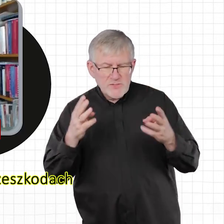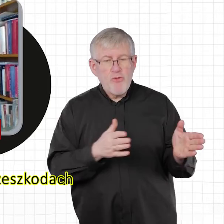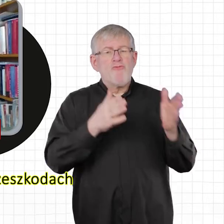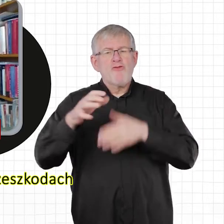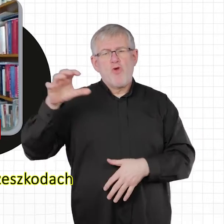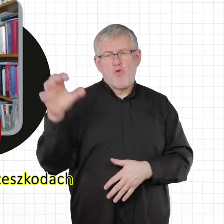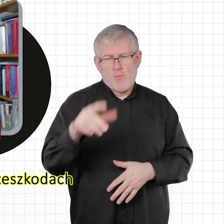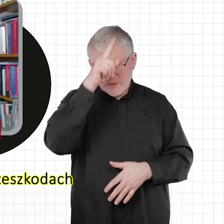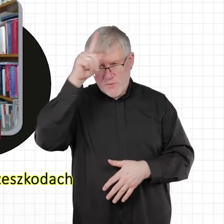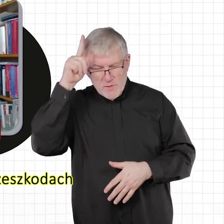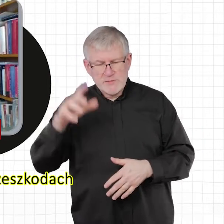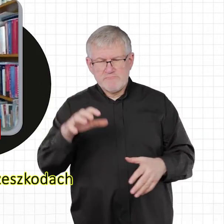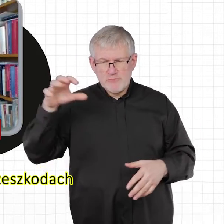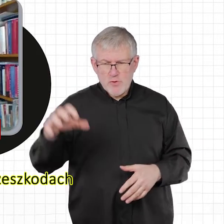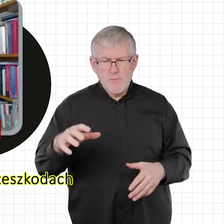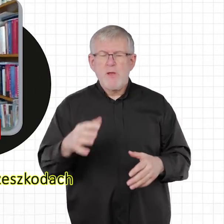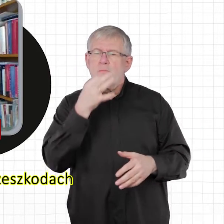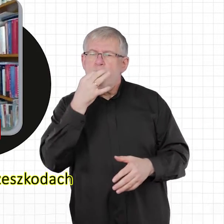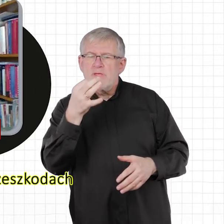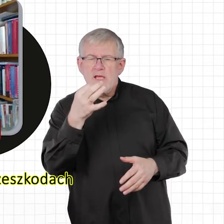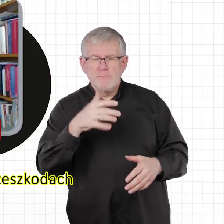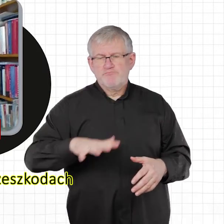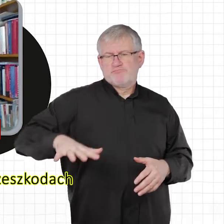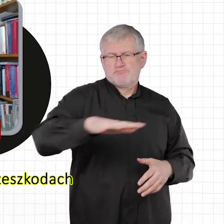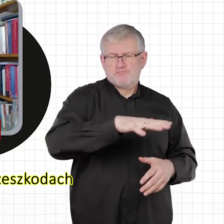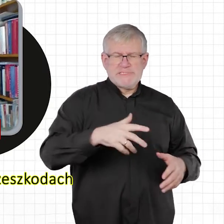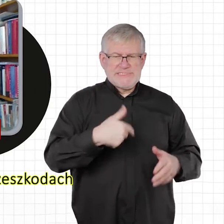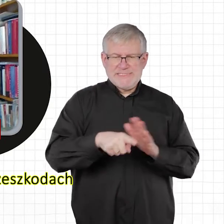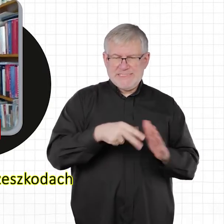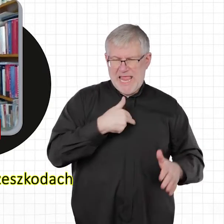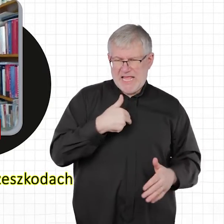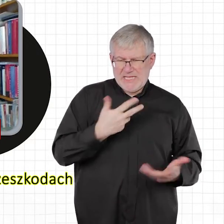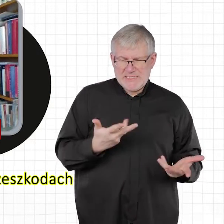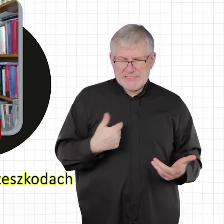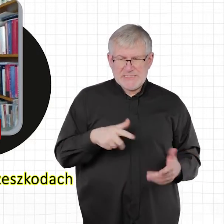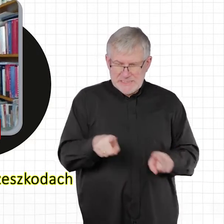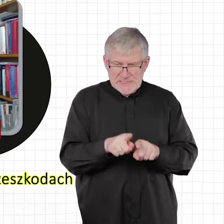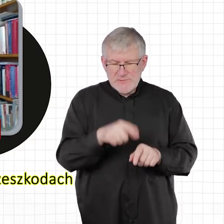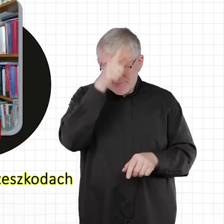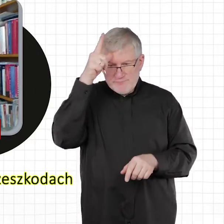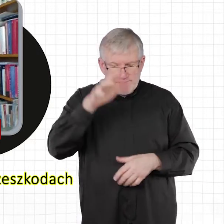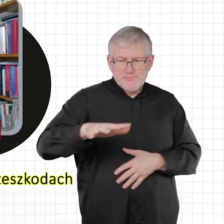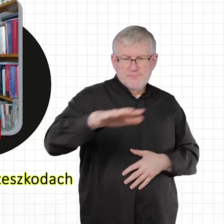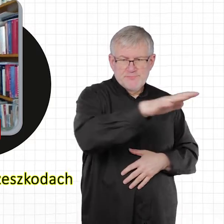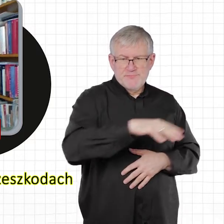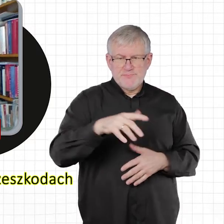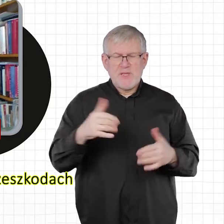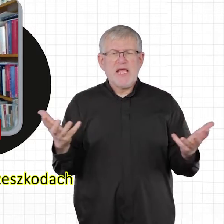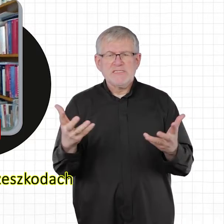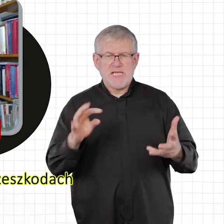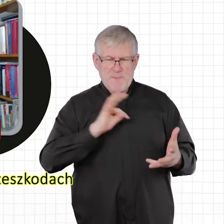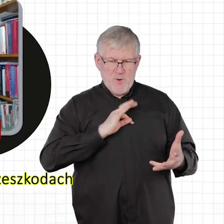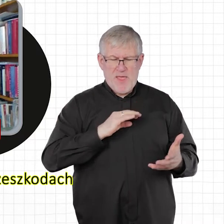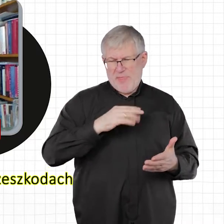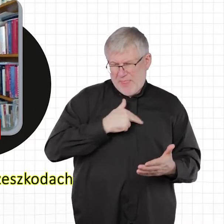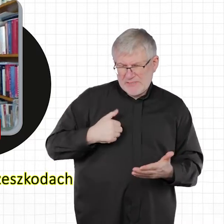We mentioned this in many parts of this conversation, some, I would say,